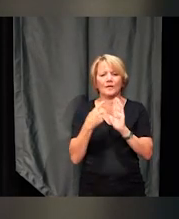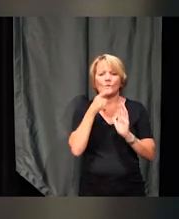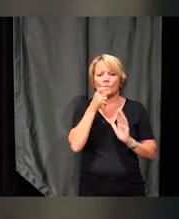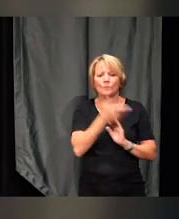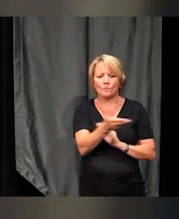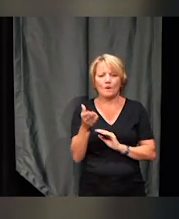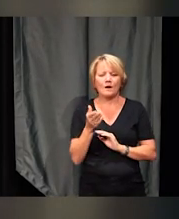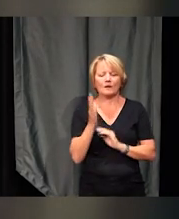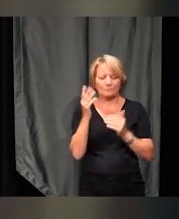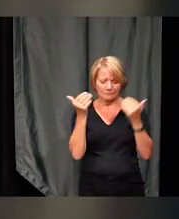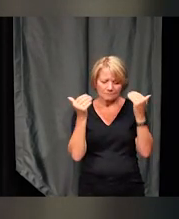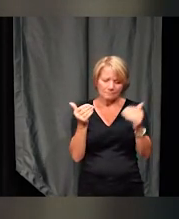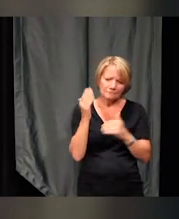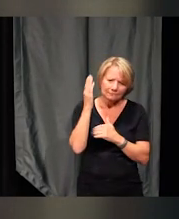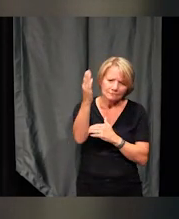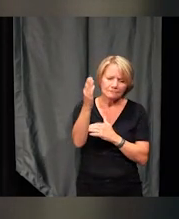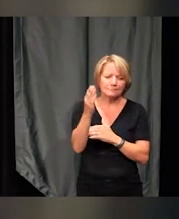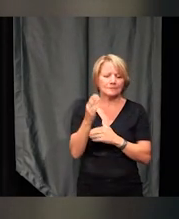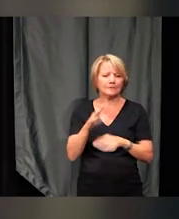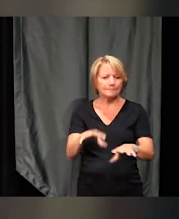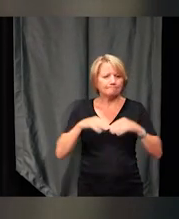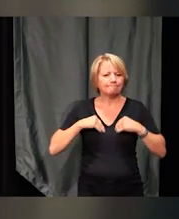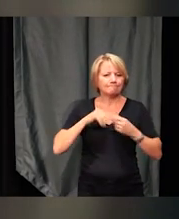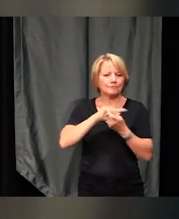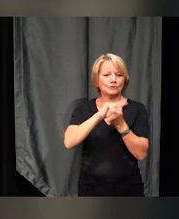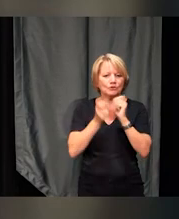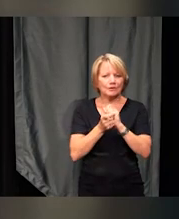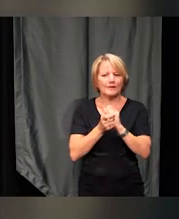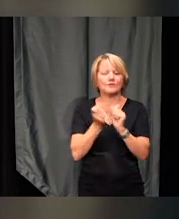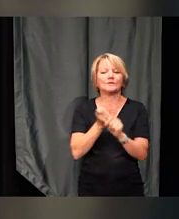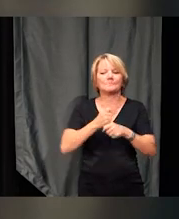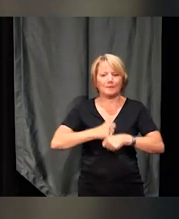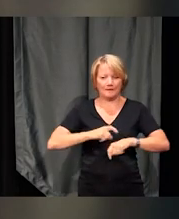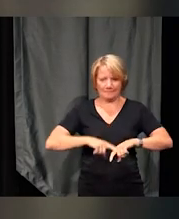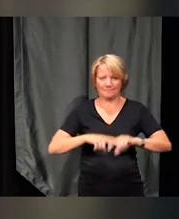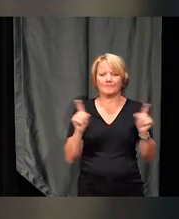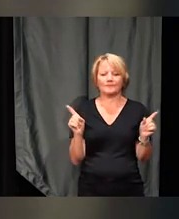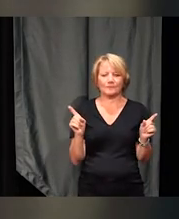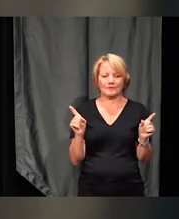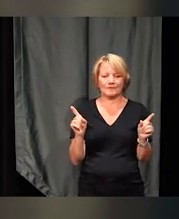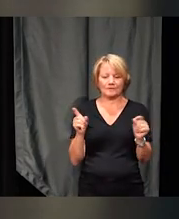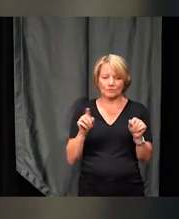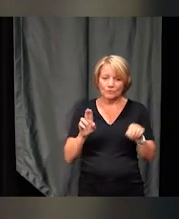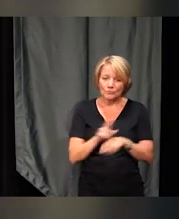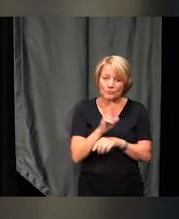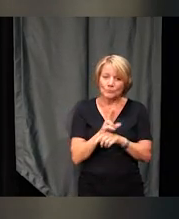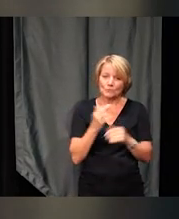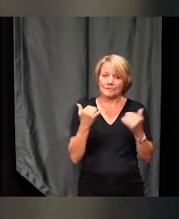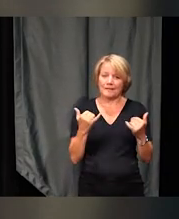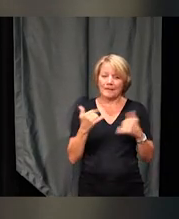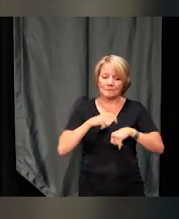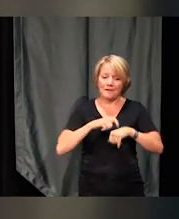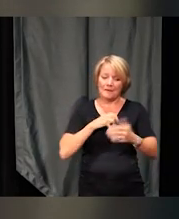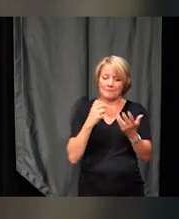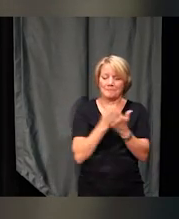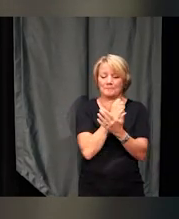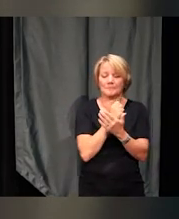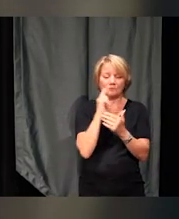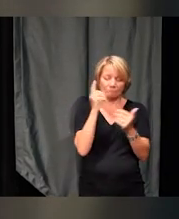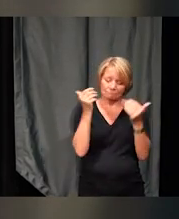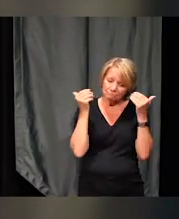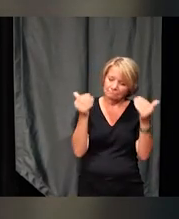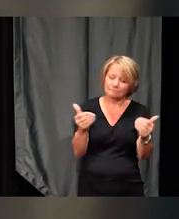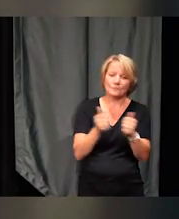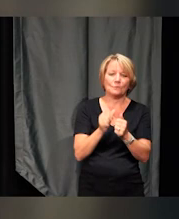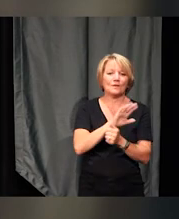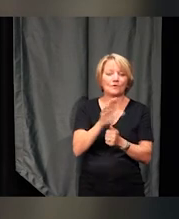forward, continue to embrace change, and make a difference. Use this opportunity to move forward to